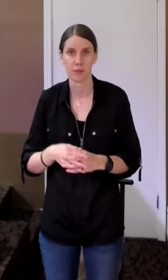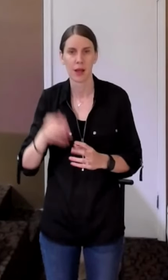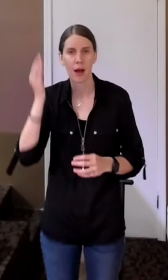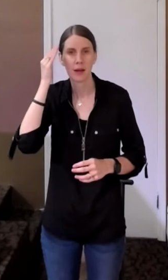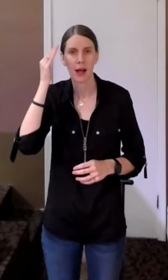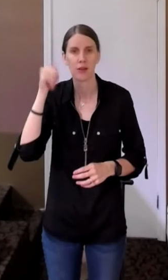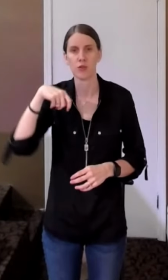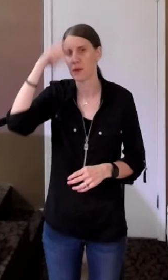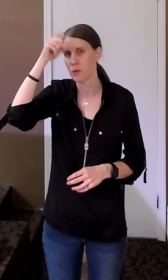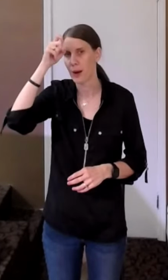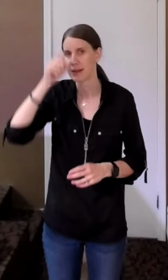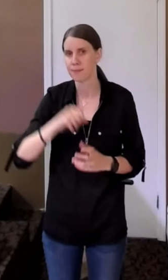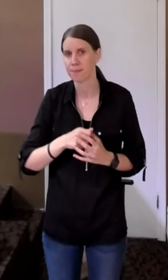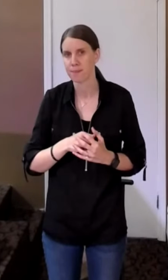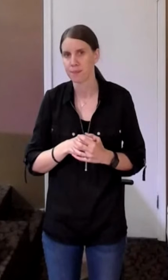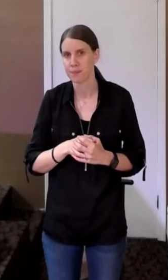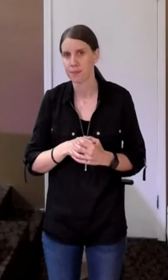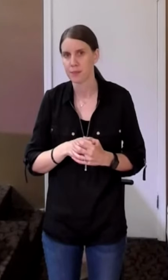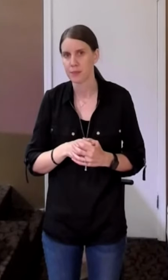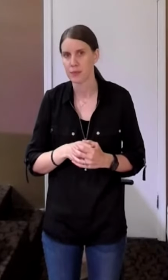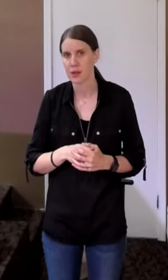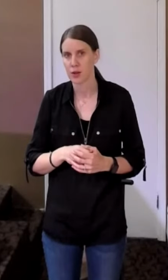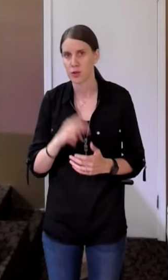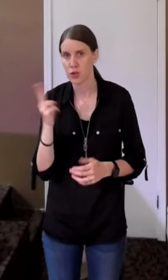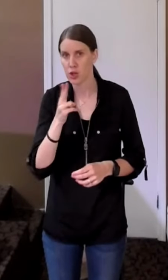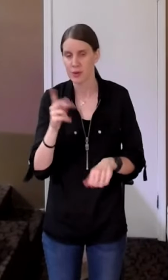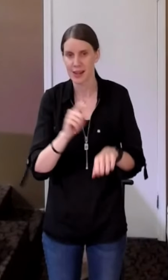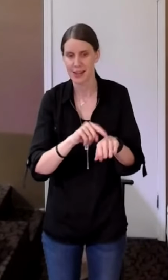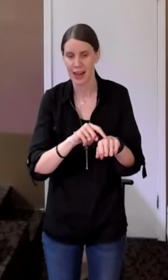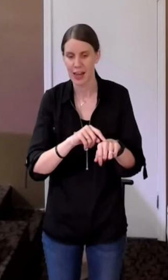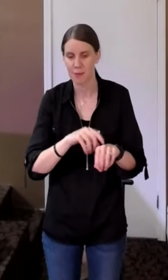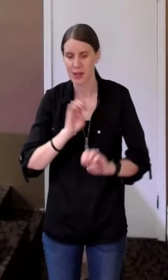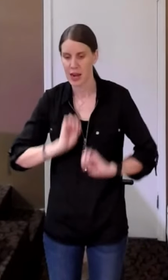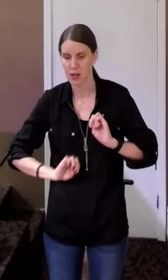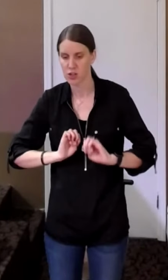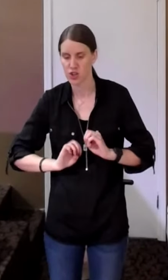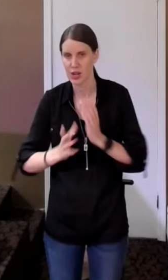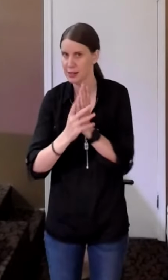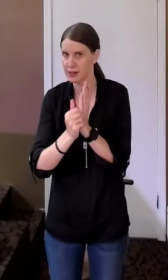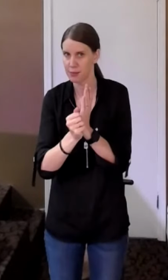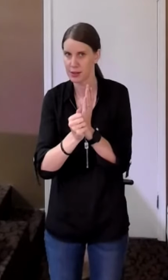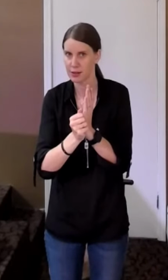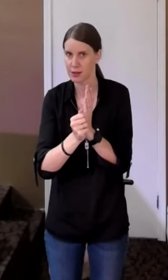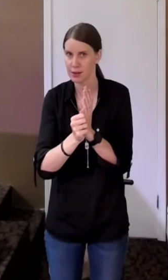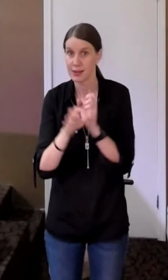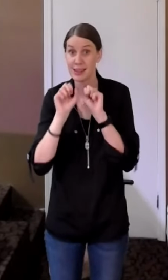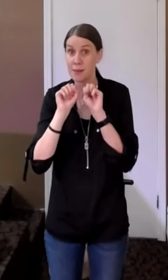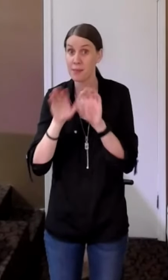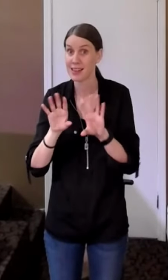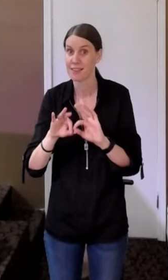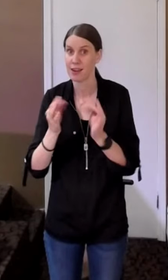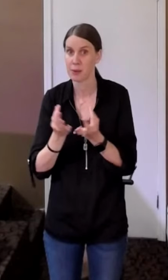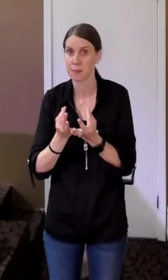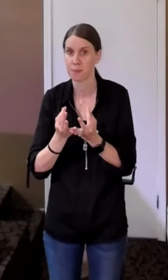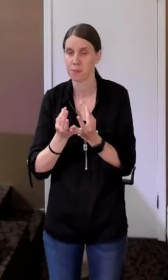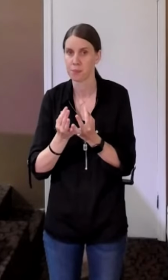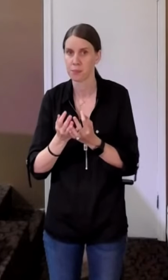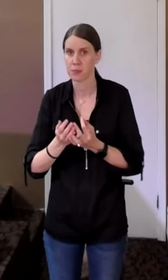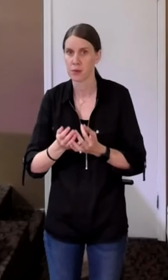Knowledgeable and wise, investing her time, her energy, her talents for what? The blessing of her family.